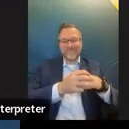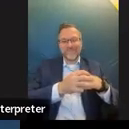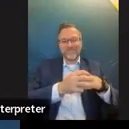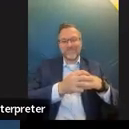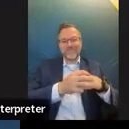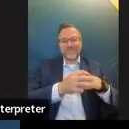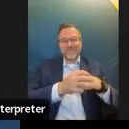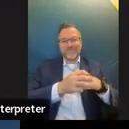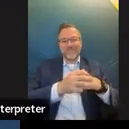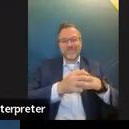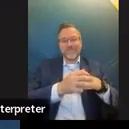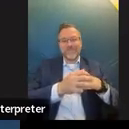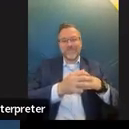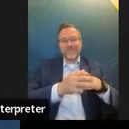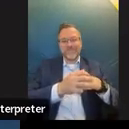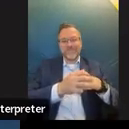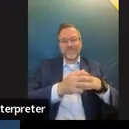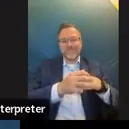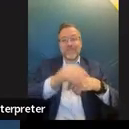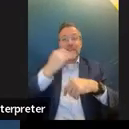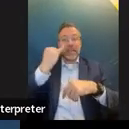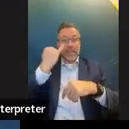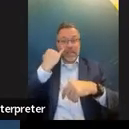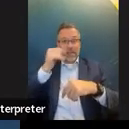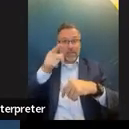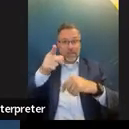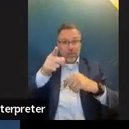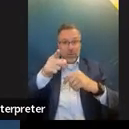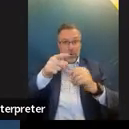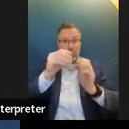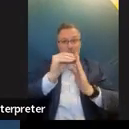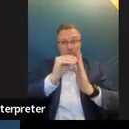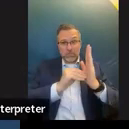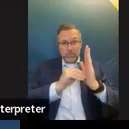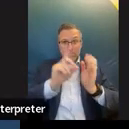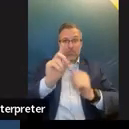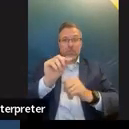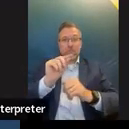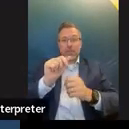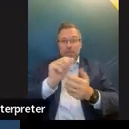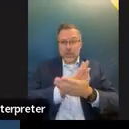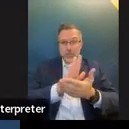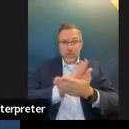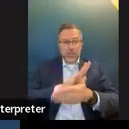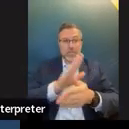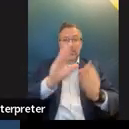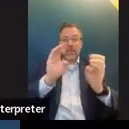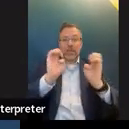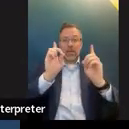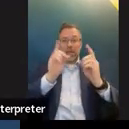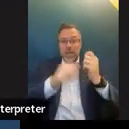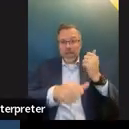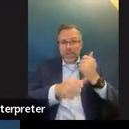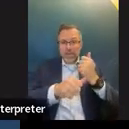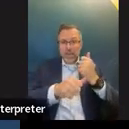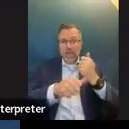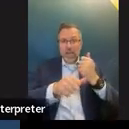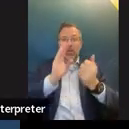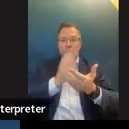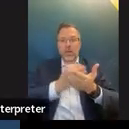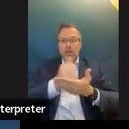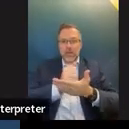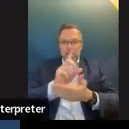If you are making data sheets and your ed tech or somebody else is going to be collecting that data, make sure